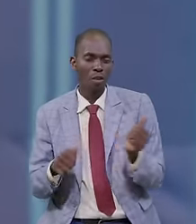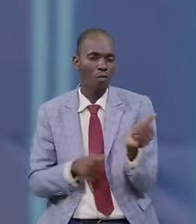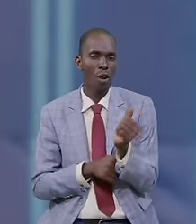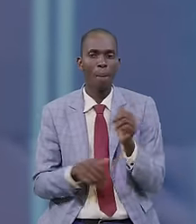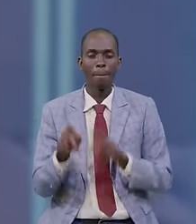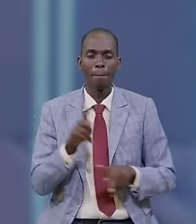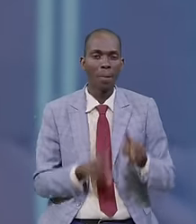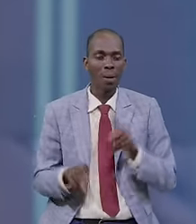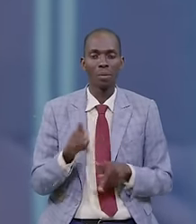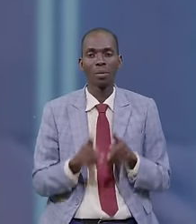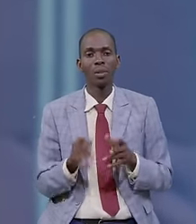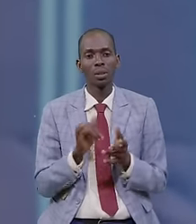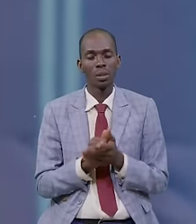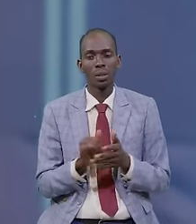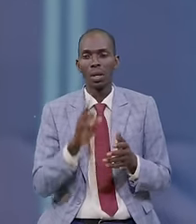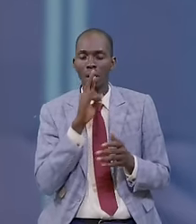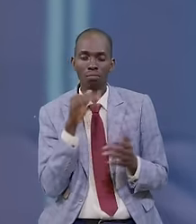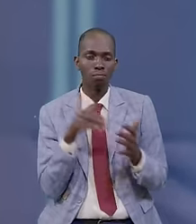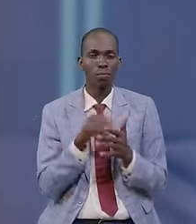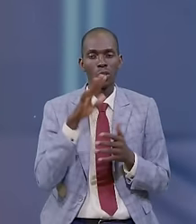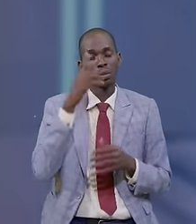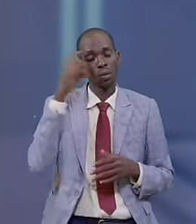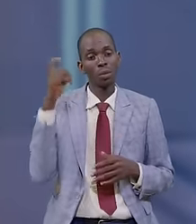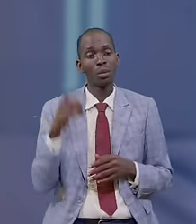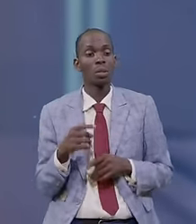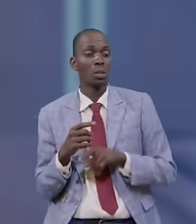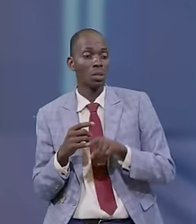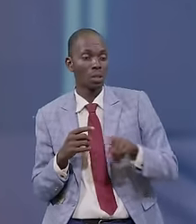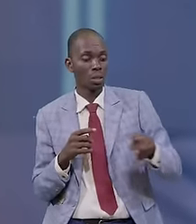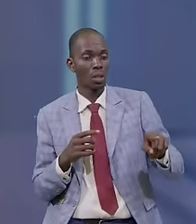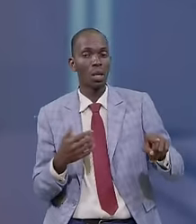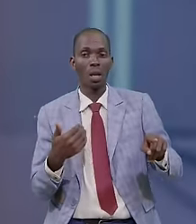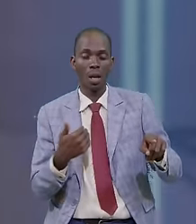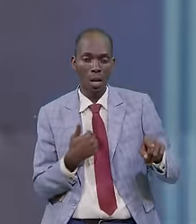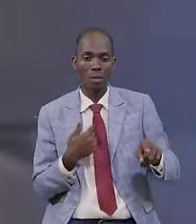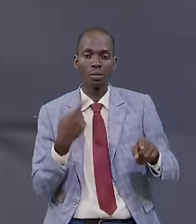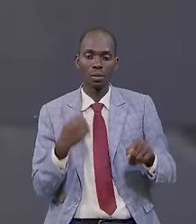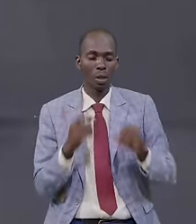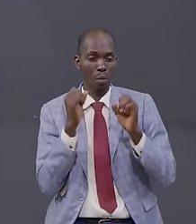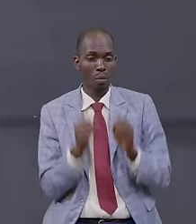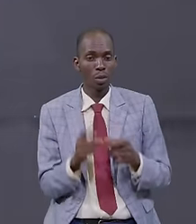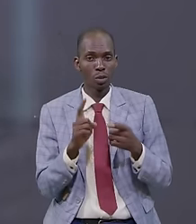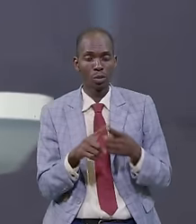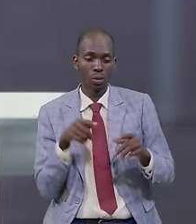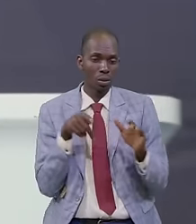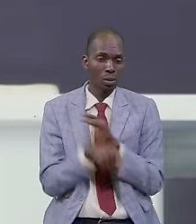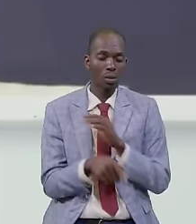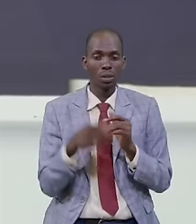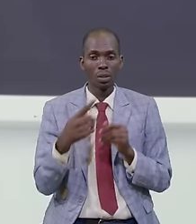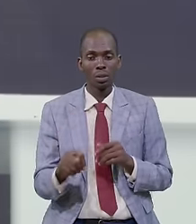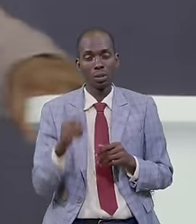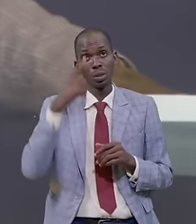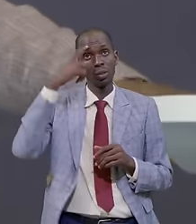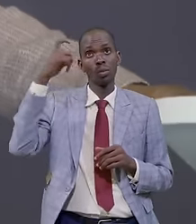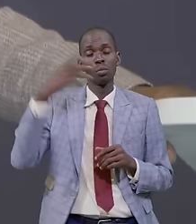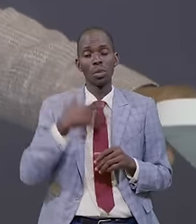the power to kill the dream. And to kill the dream. And then he was getting to them. When he was about getting to